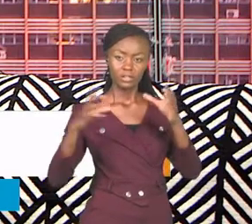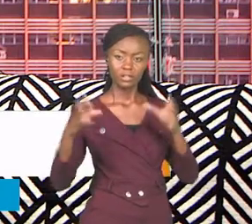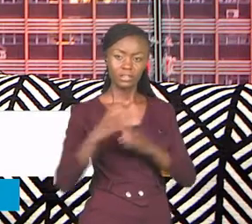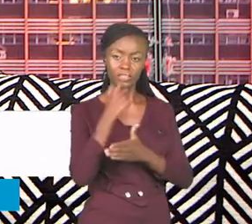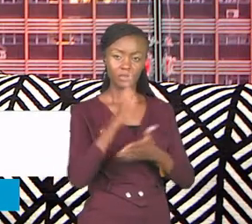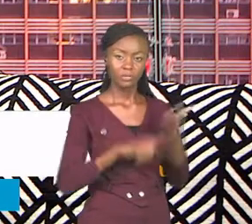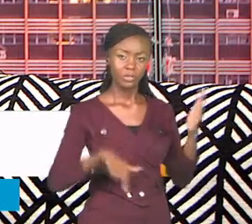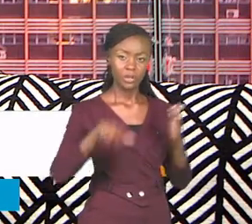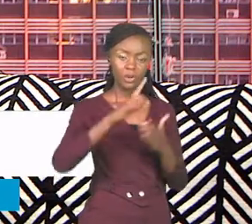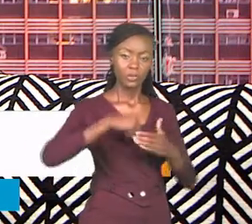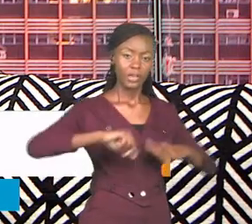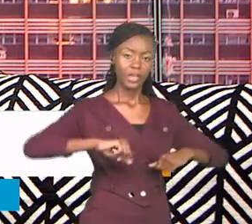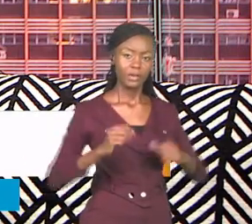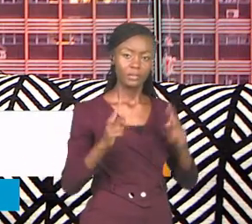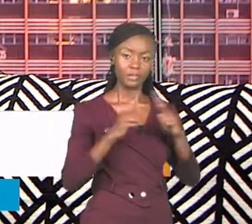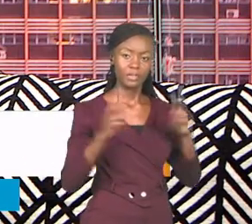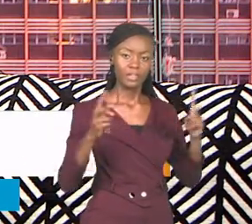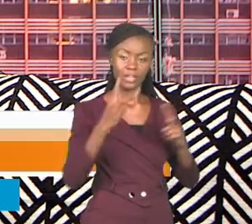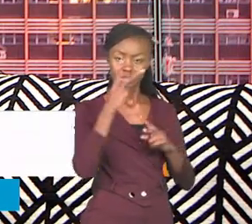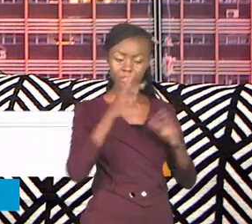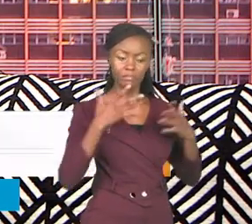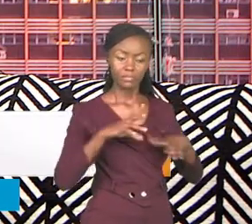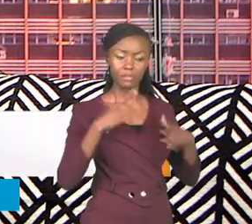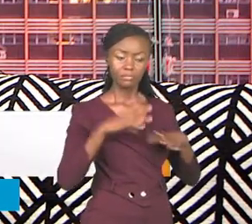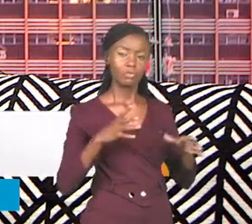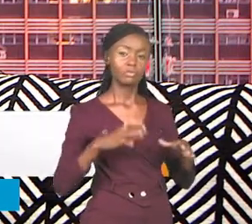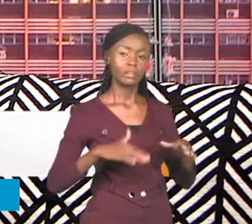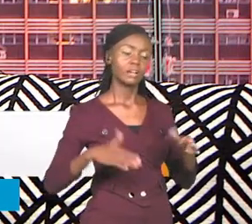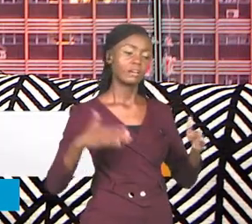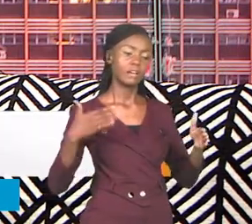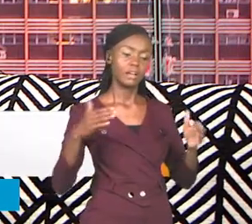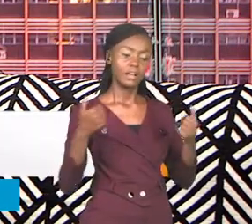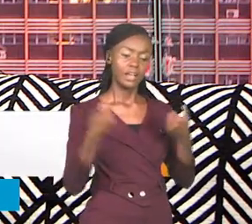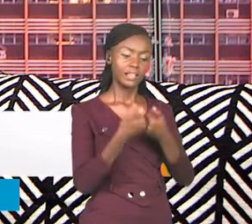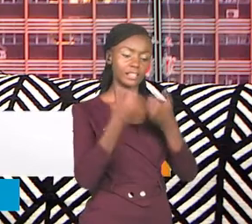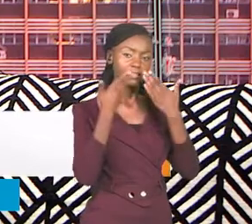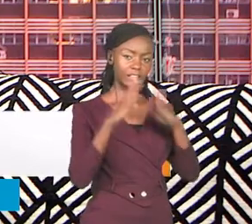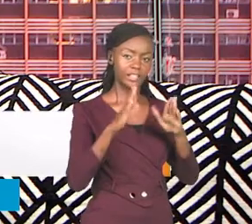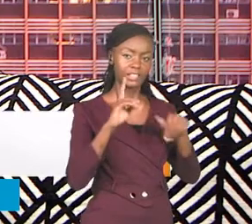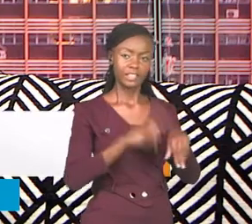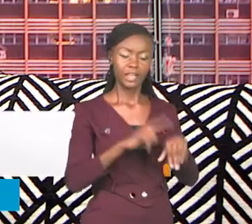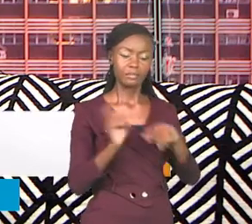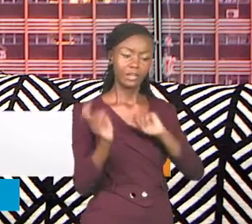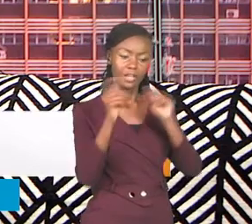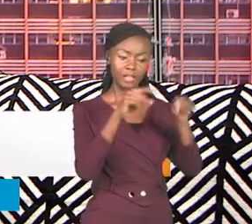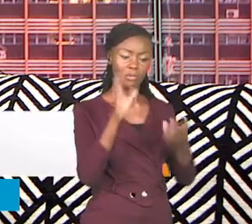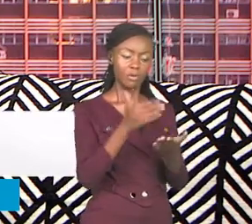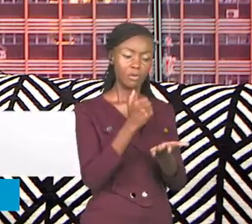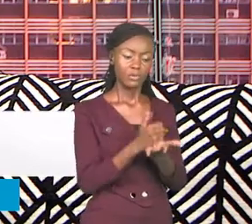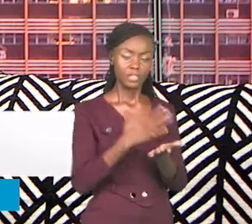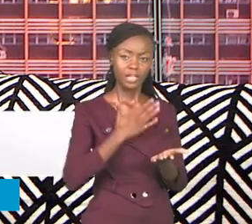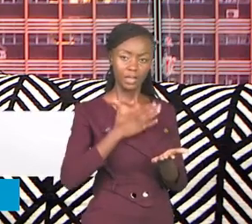at while getting to our premises, coming for business. Same to,